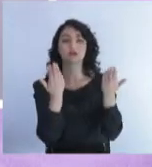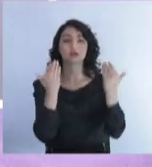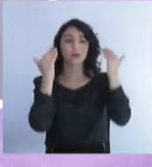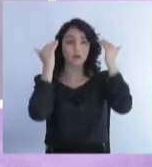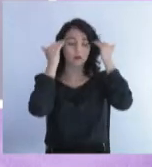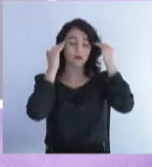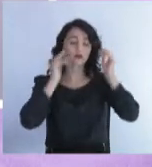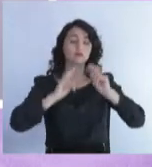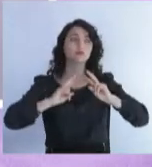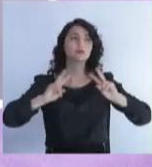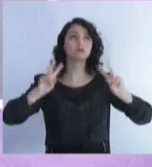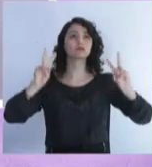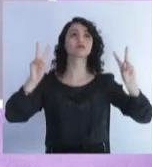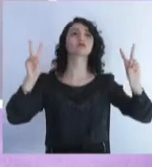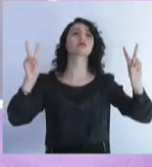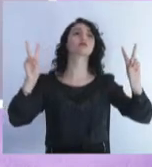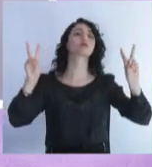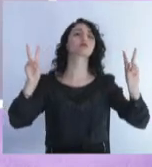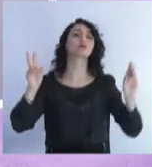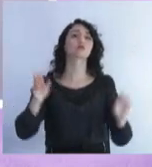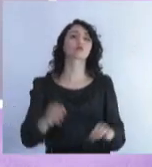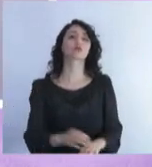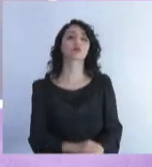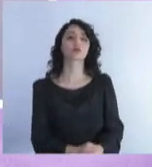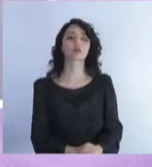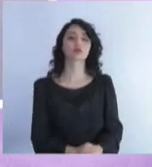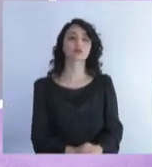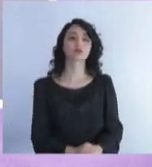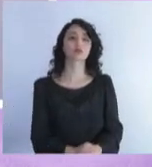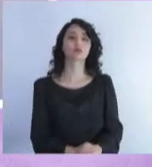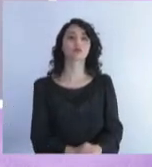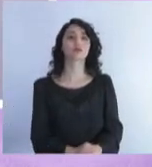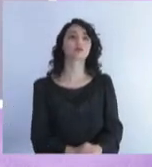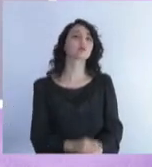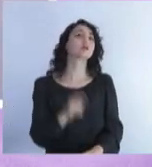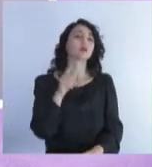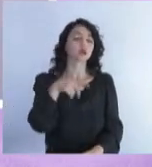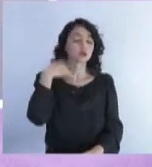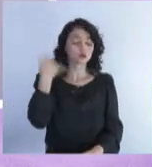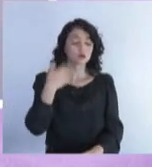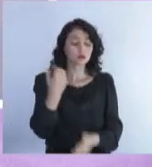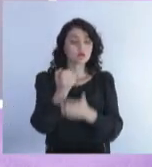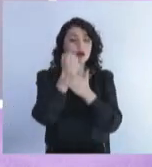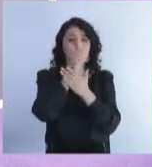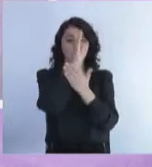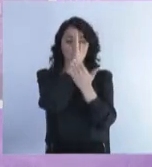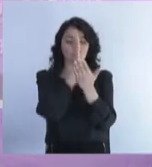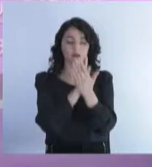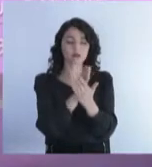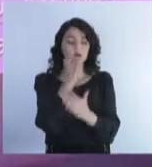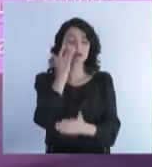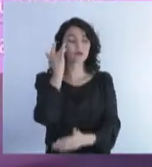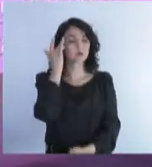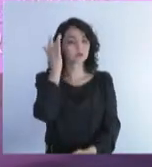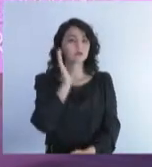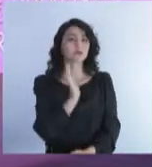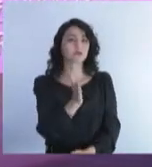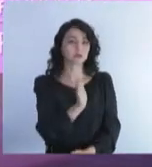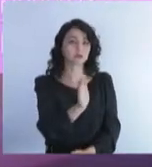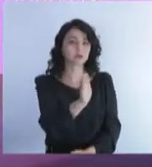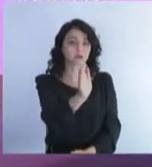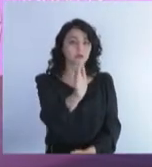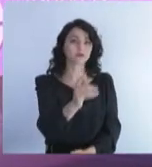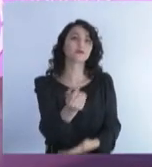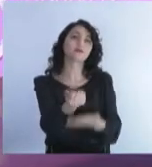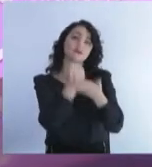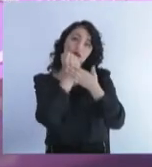going to need calm in order to make the best decisions going forward. And in